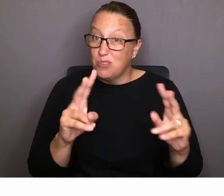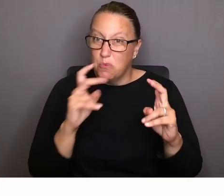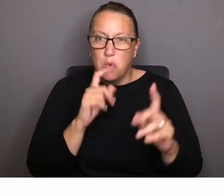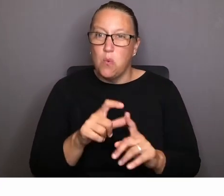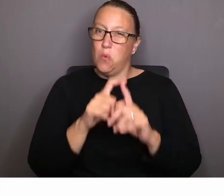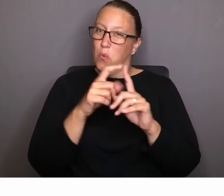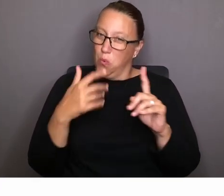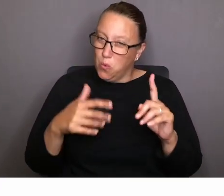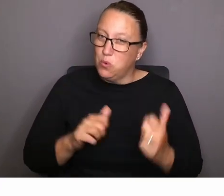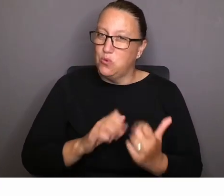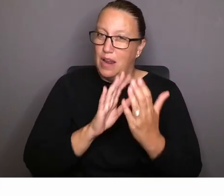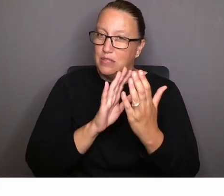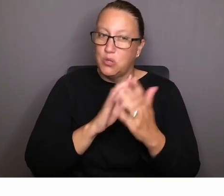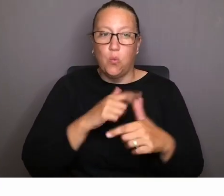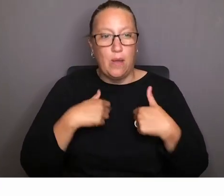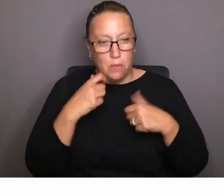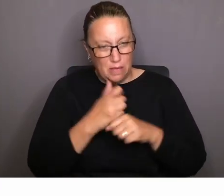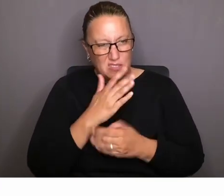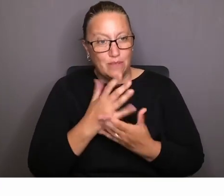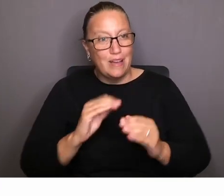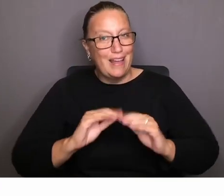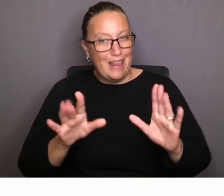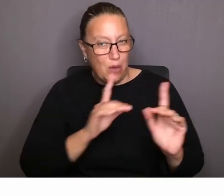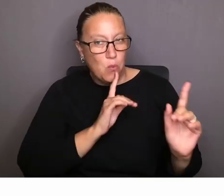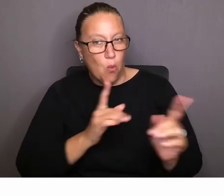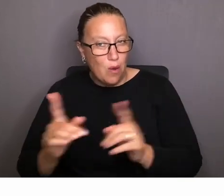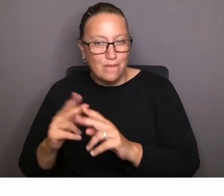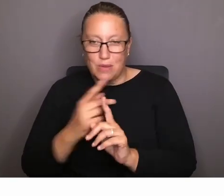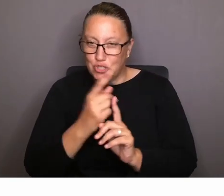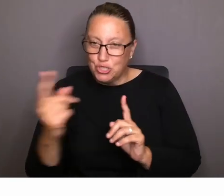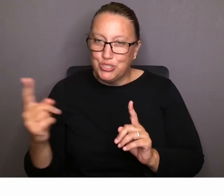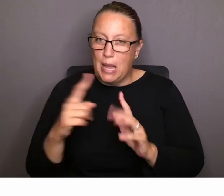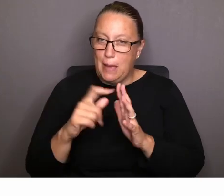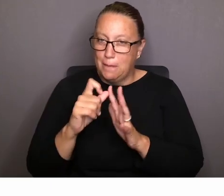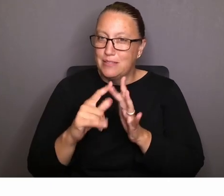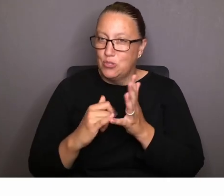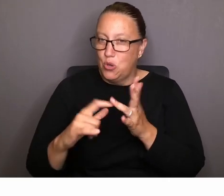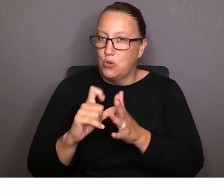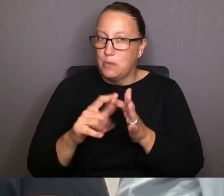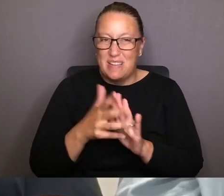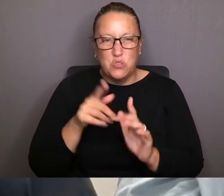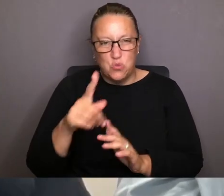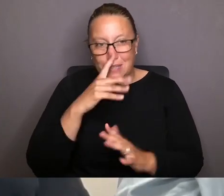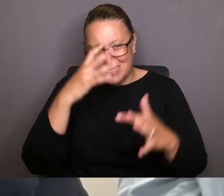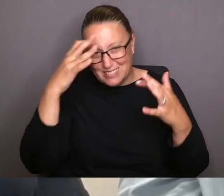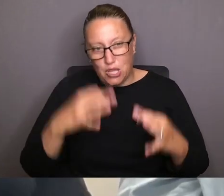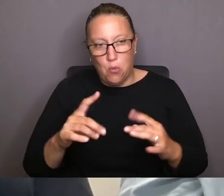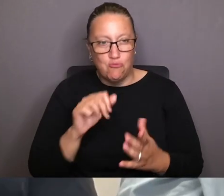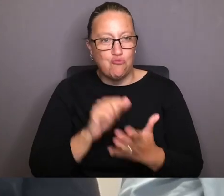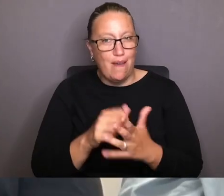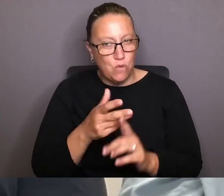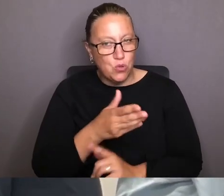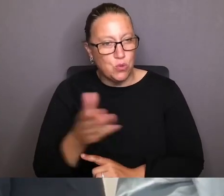we will make sure there is a clear warning for each episode. So you can make a decision that's right for you. So come and